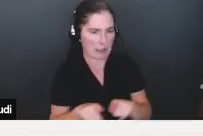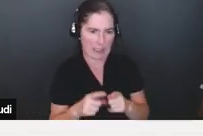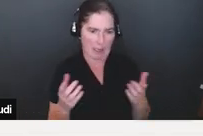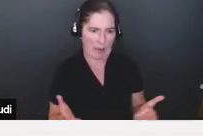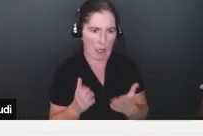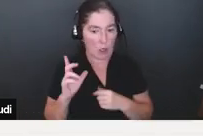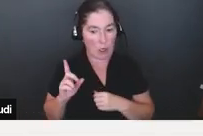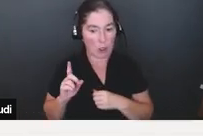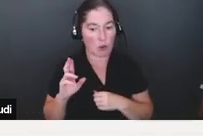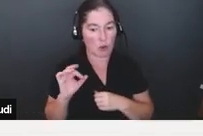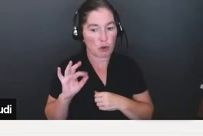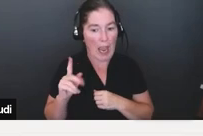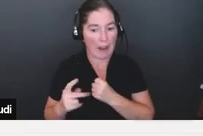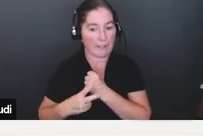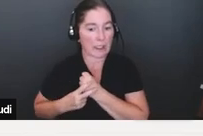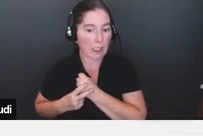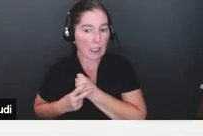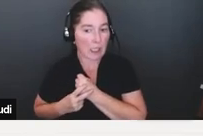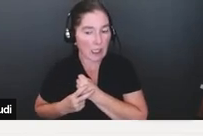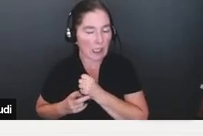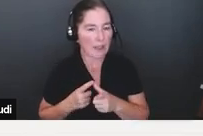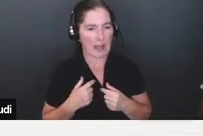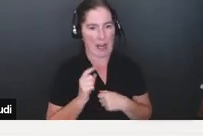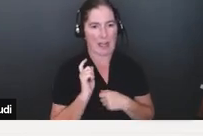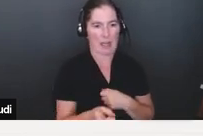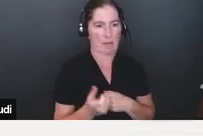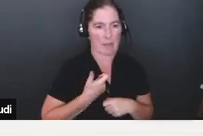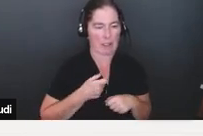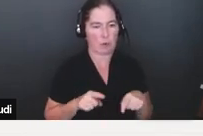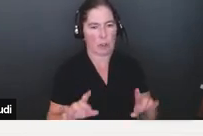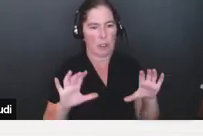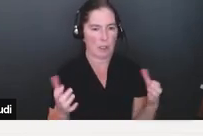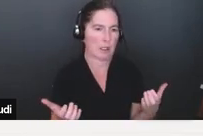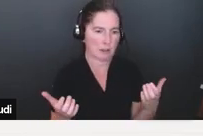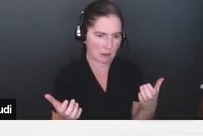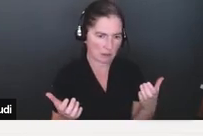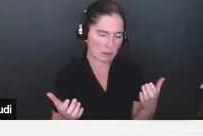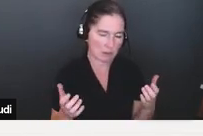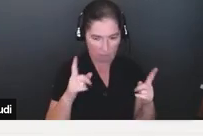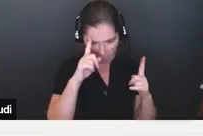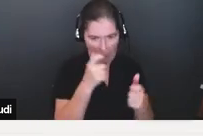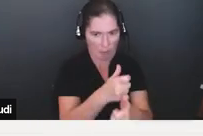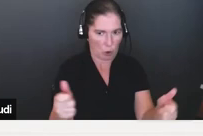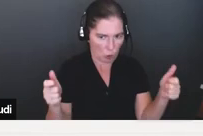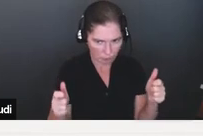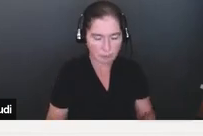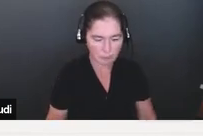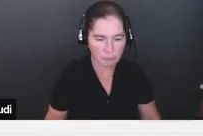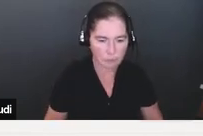and then posting them is better for me personally than scheduling something. But that'll be up to you and your team to